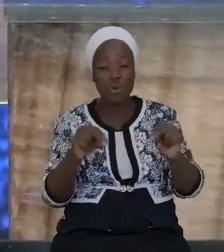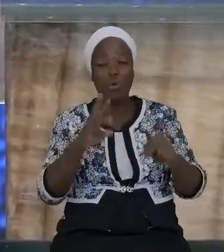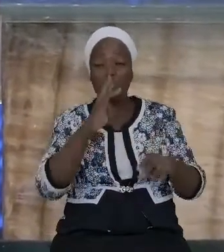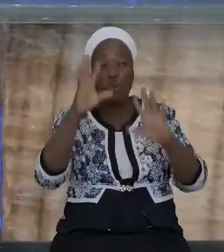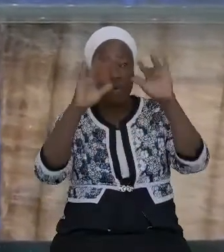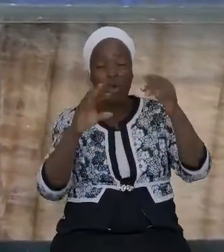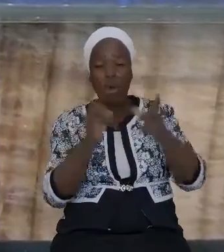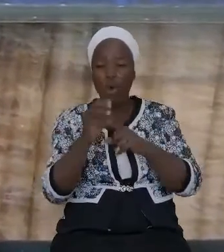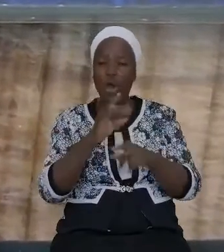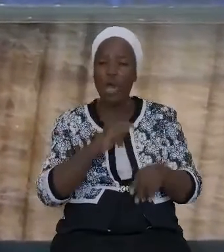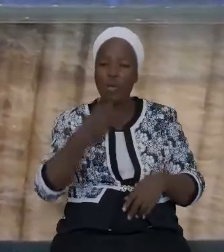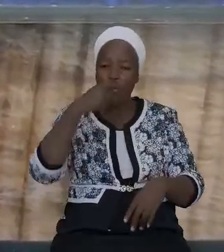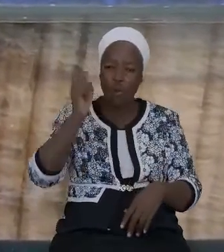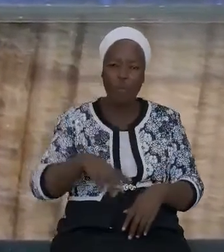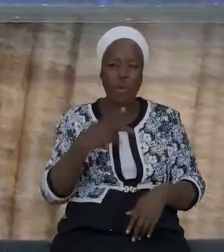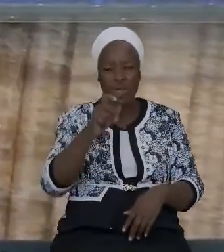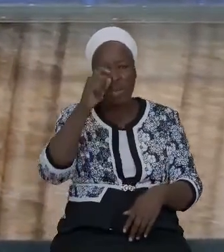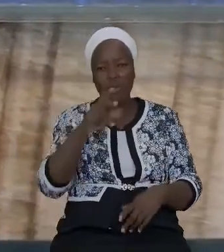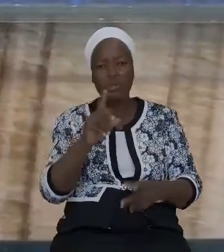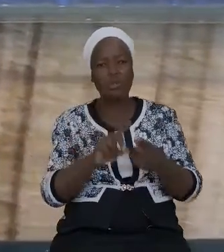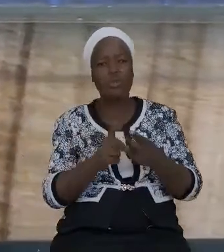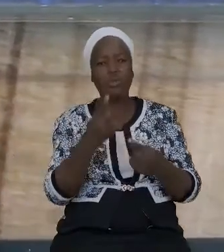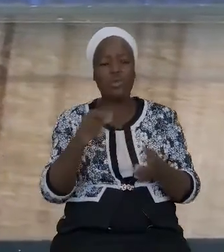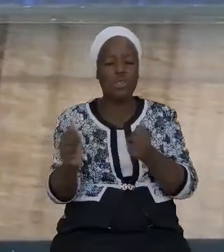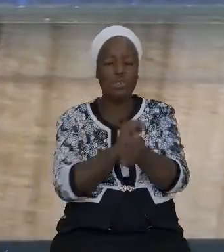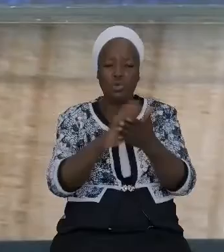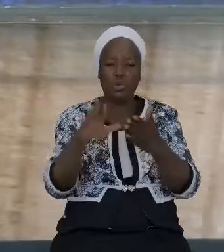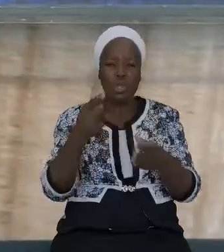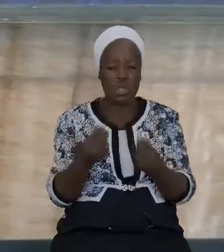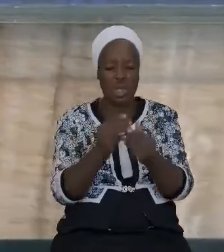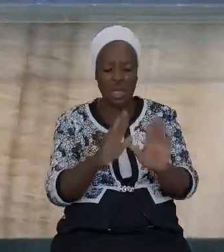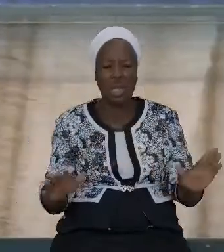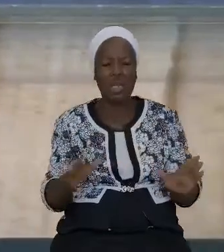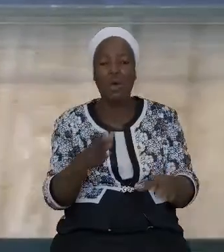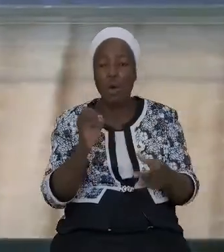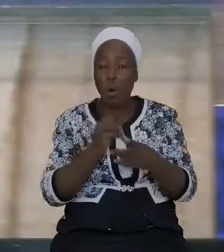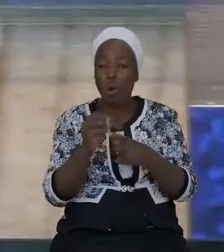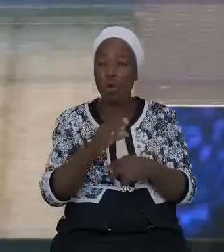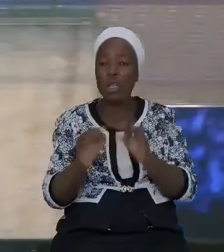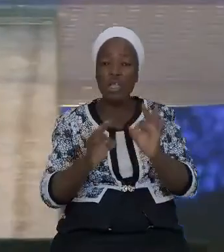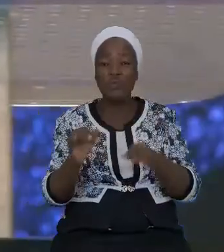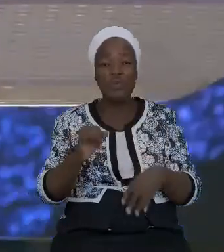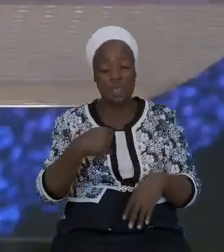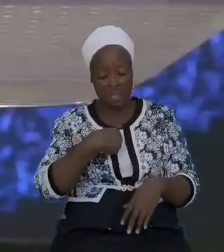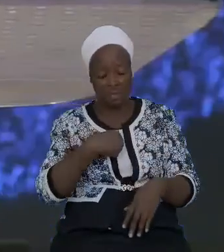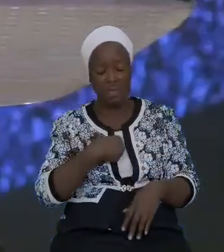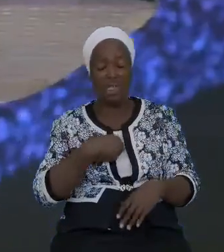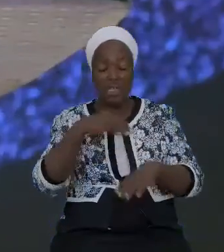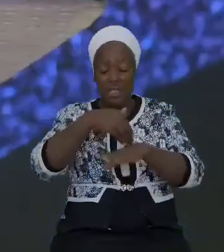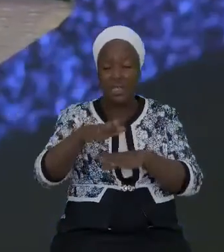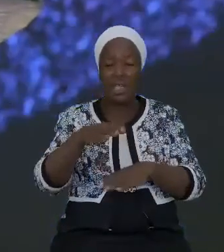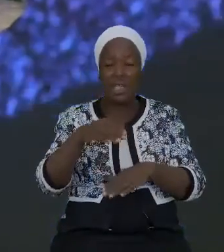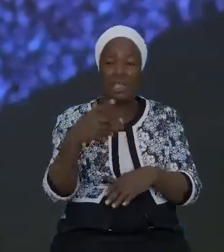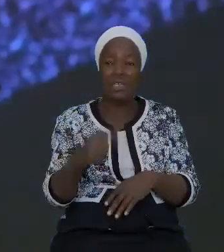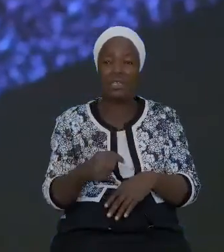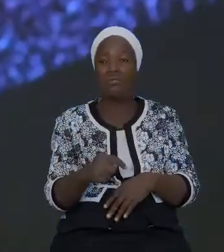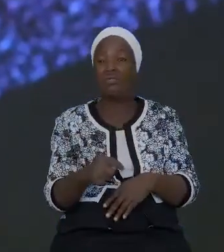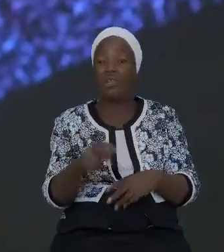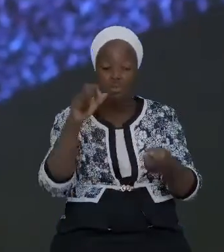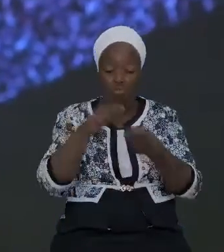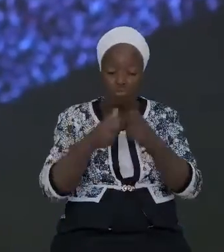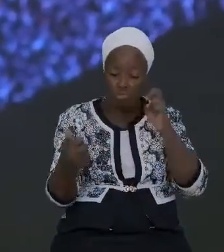the locusts to devour the land, or if I send pestilence among